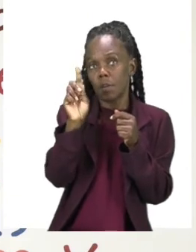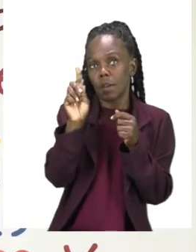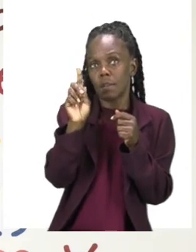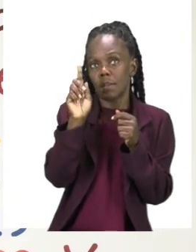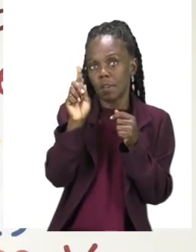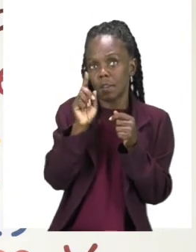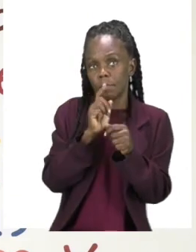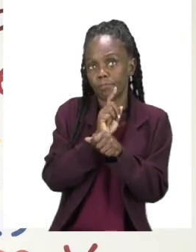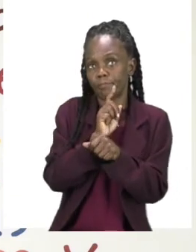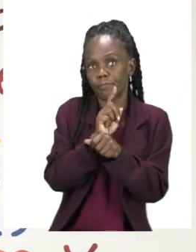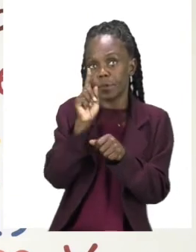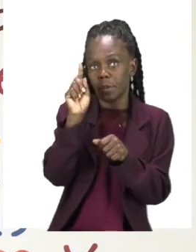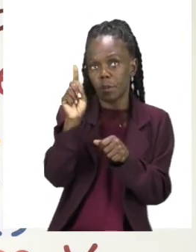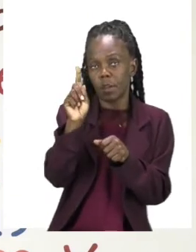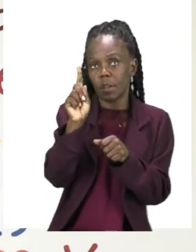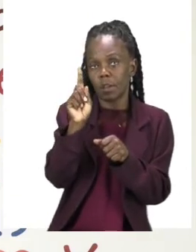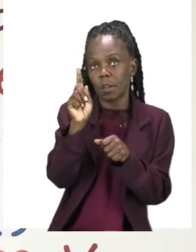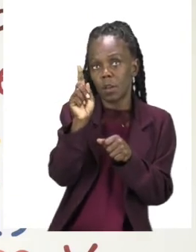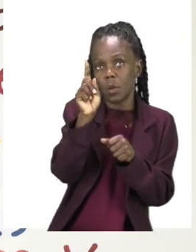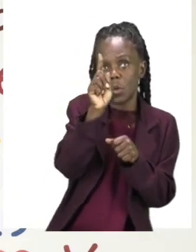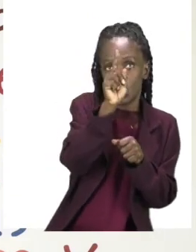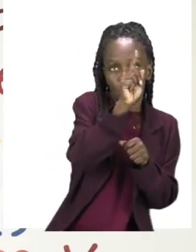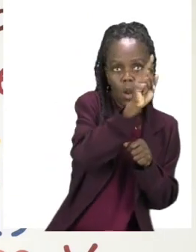going to start and we're going to go